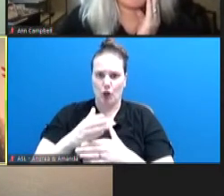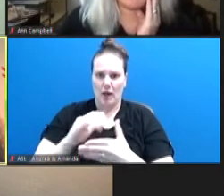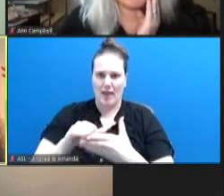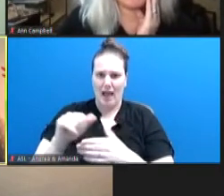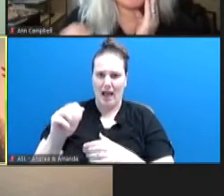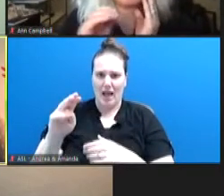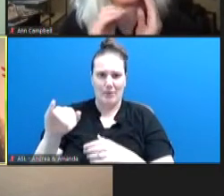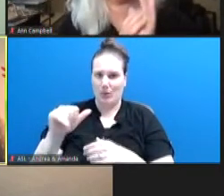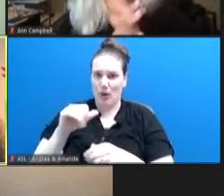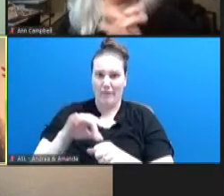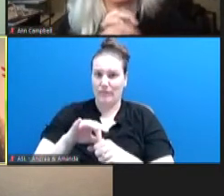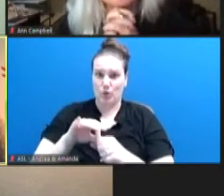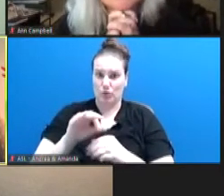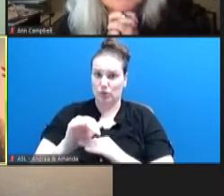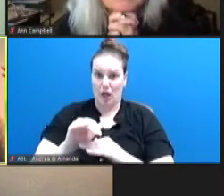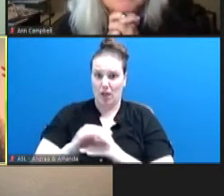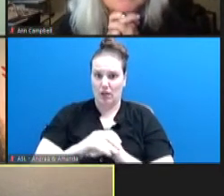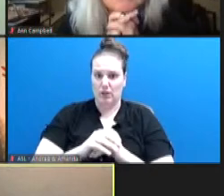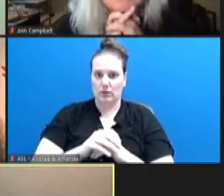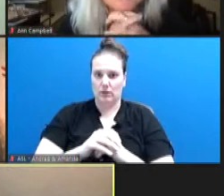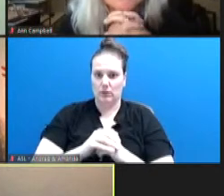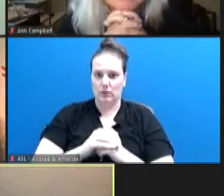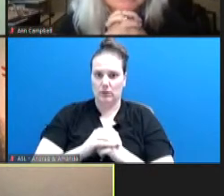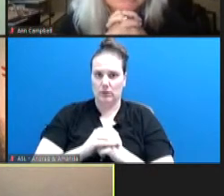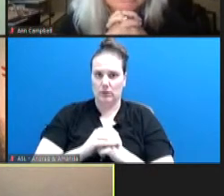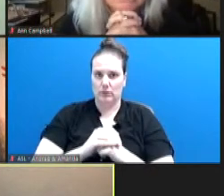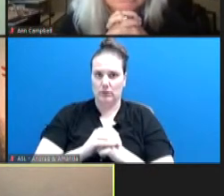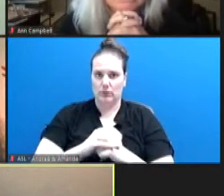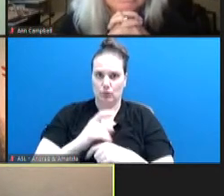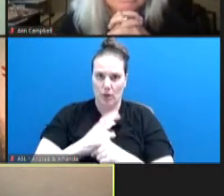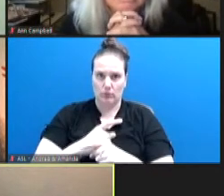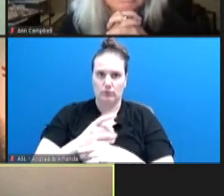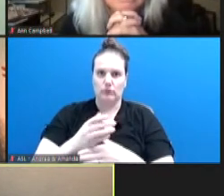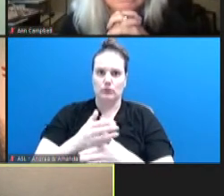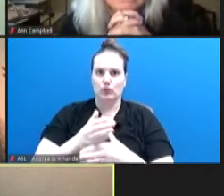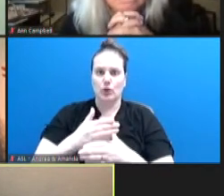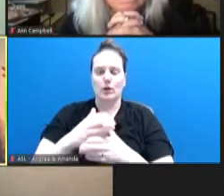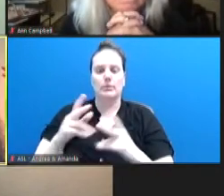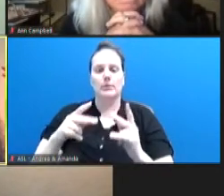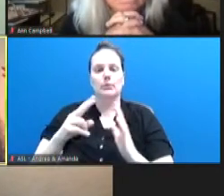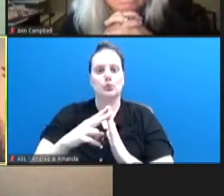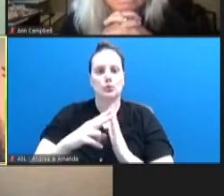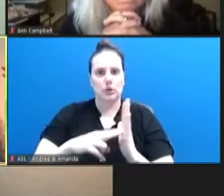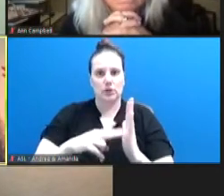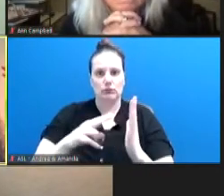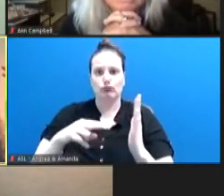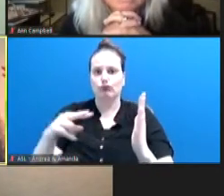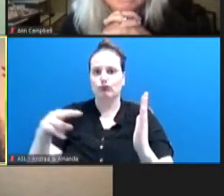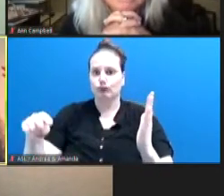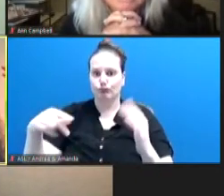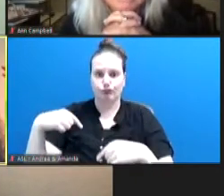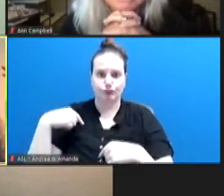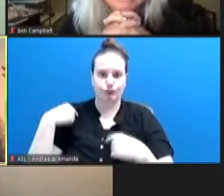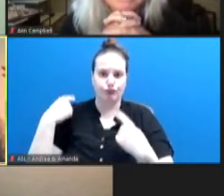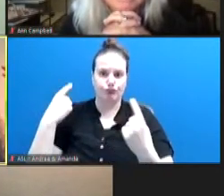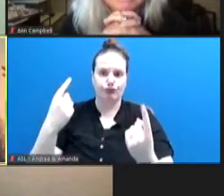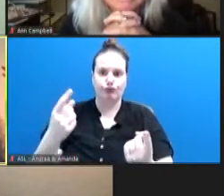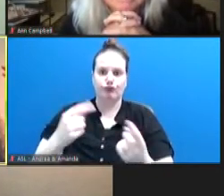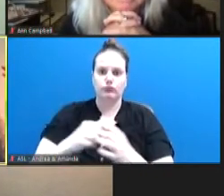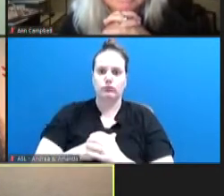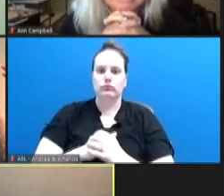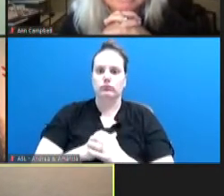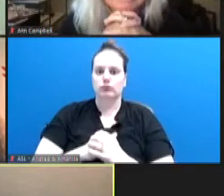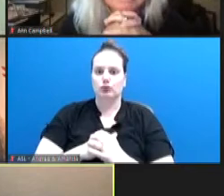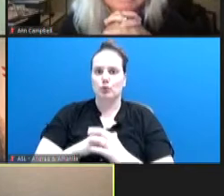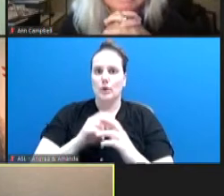not doing a vote tonight? Right. I'm right. Sharing it so people can read. Yep, there what it is. We've been up to a